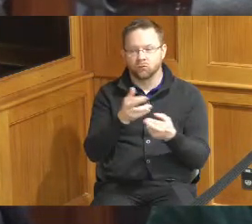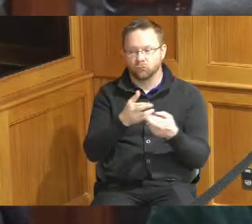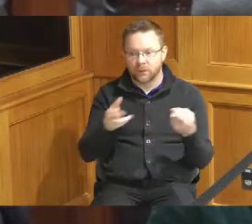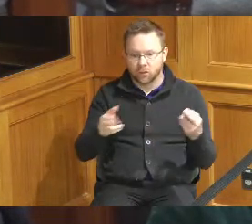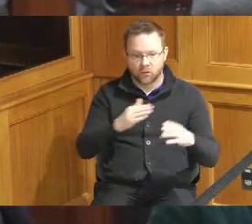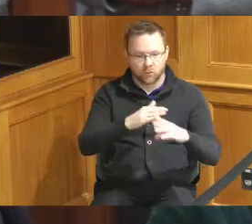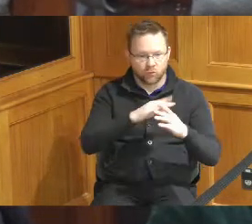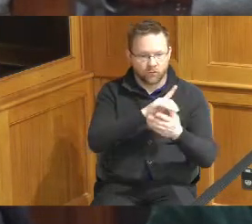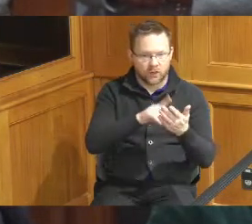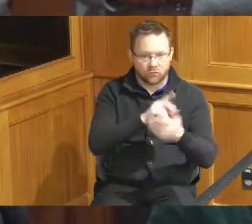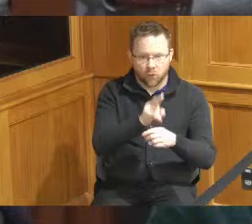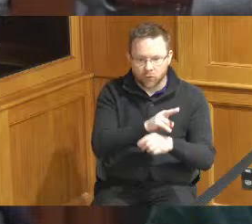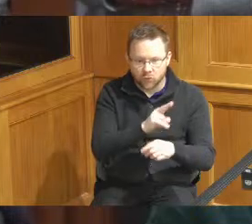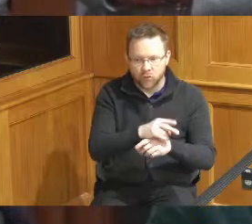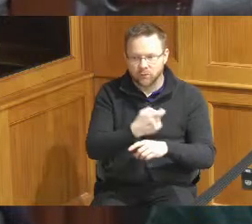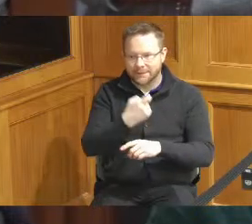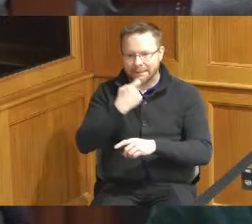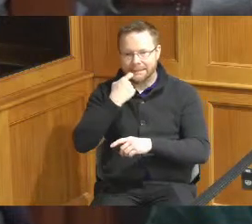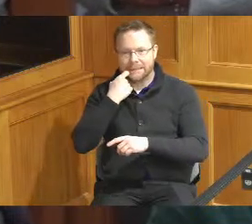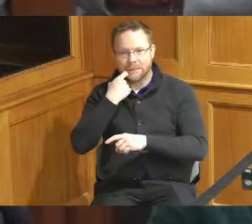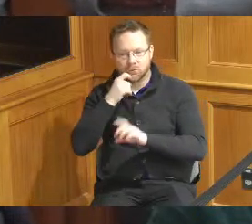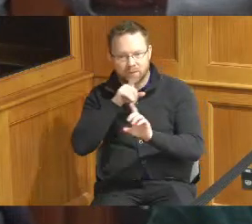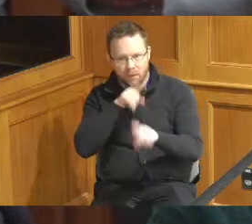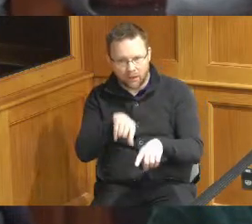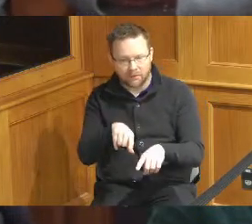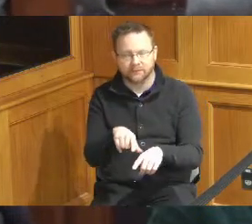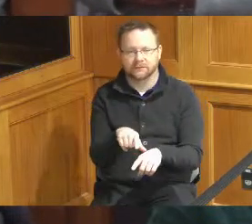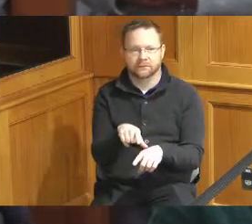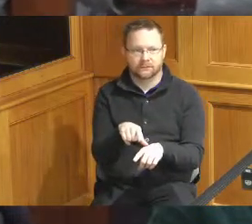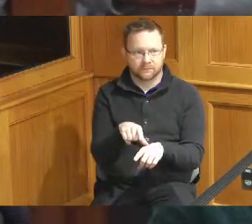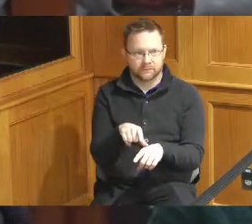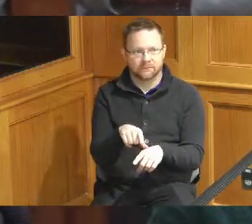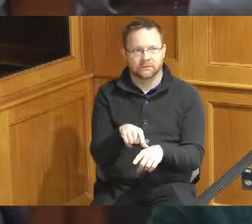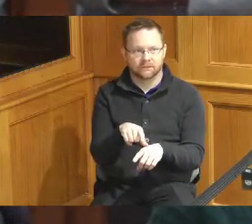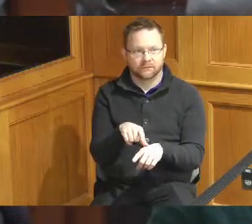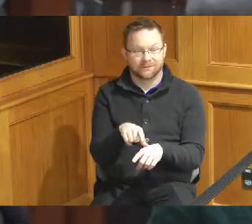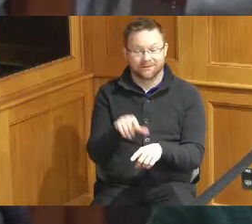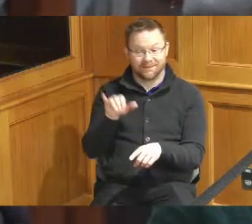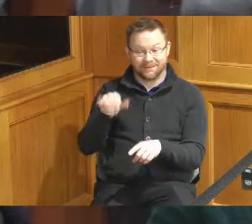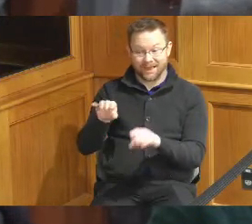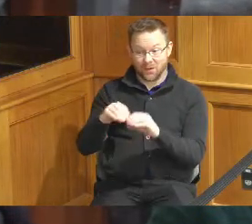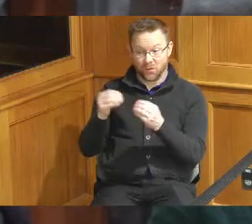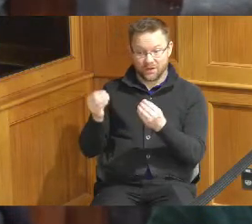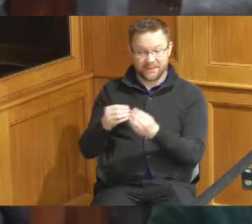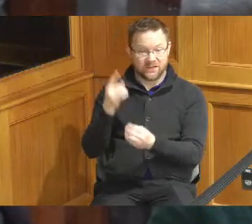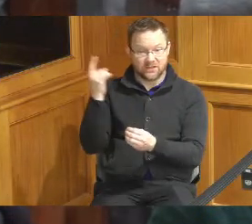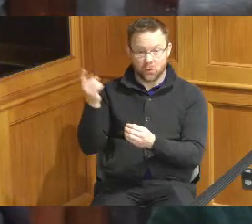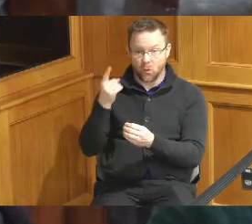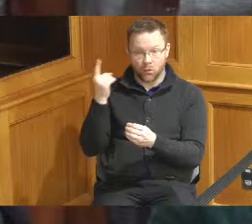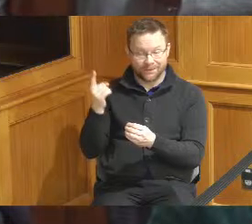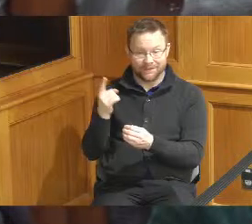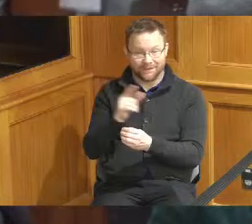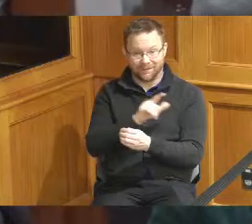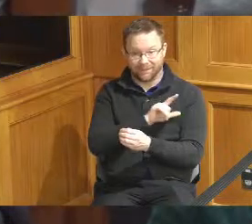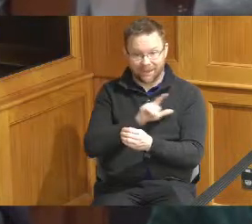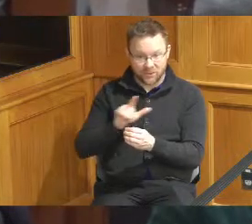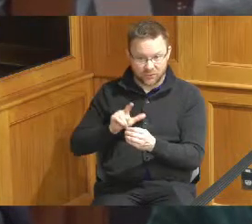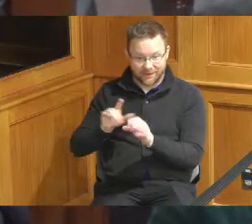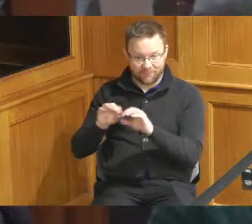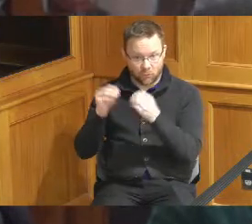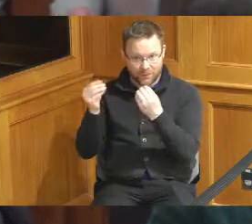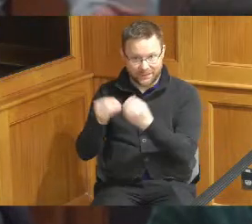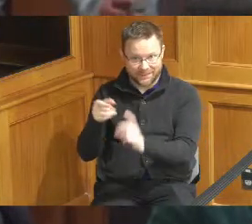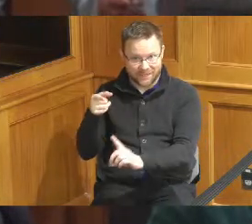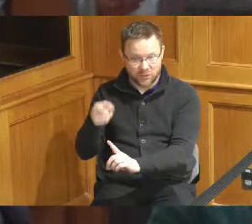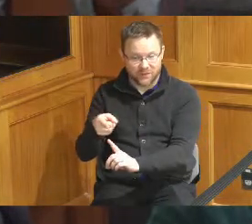prevention, drug addiction, and it was the only legislated